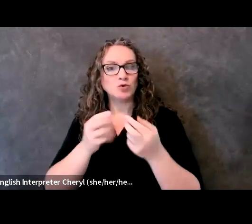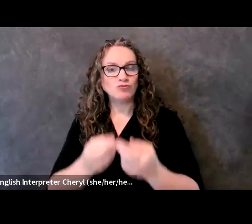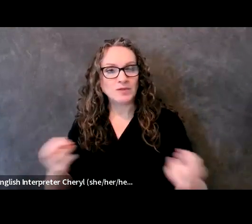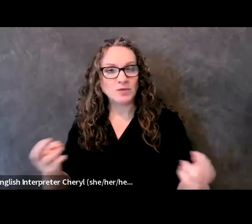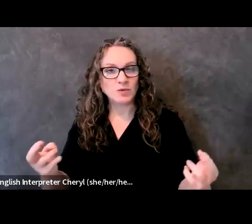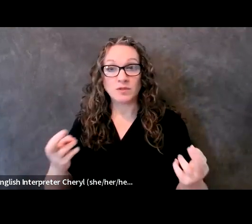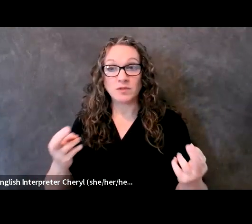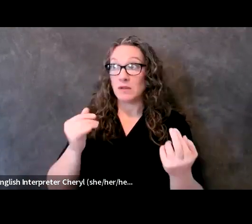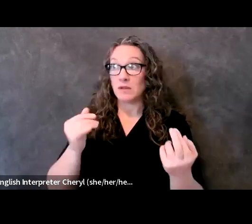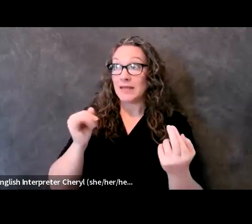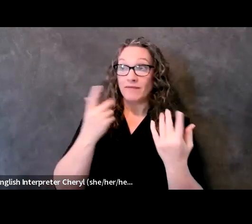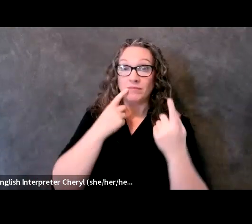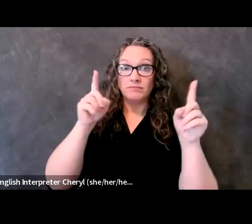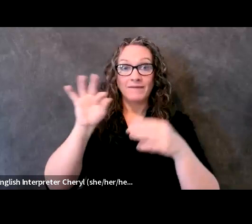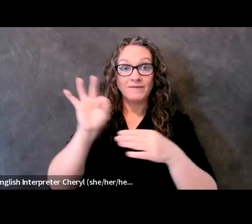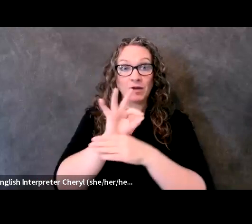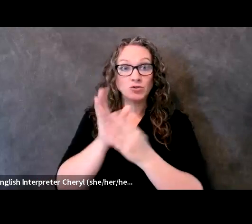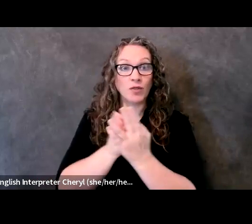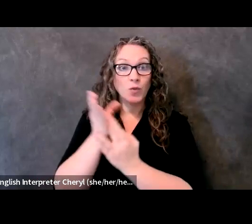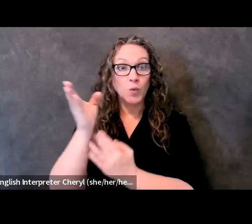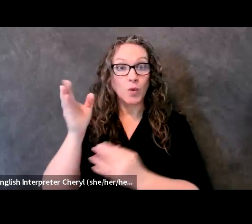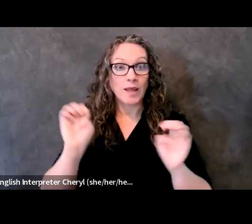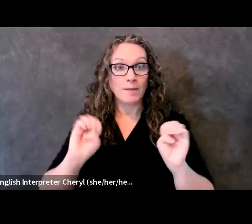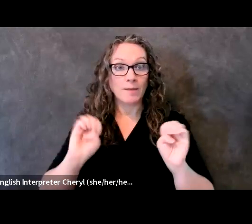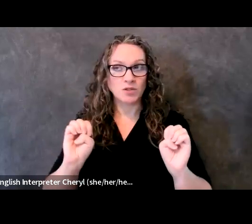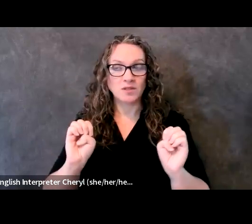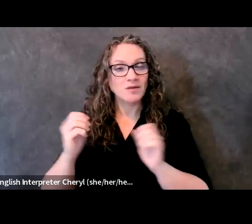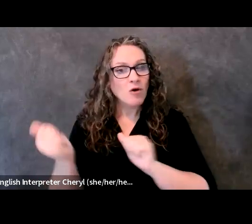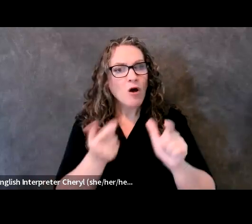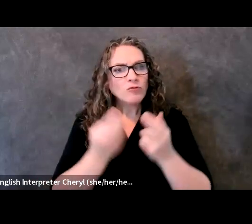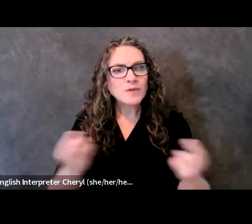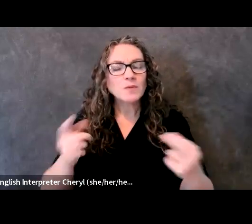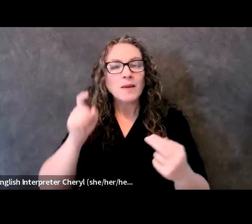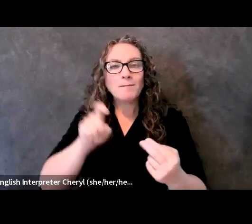during emergencies that need to be inclusive and accessible,